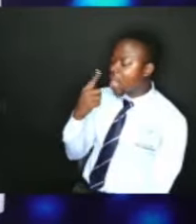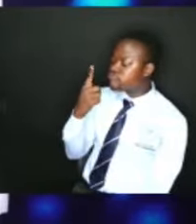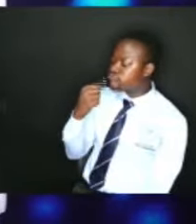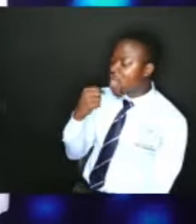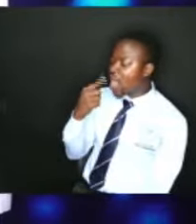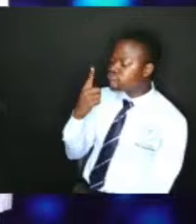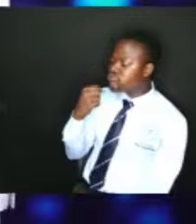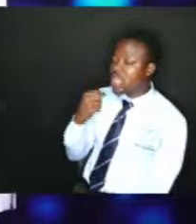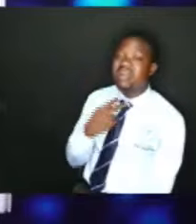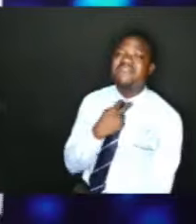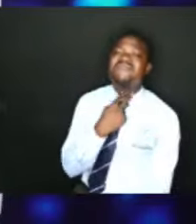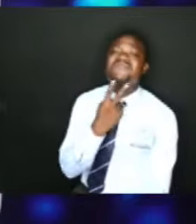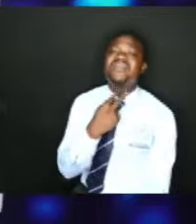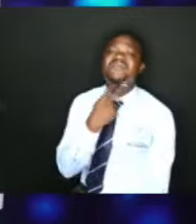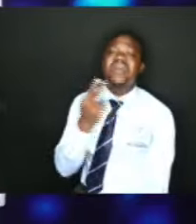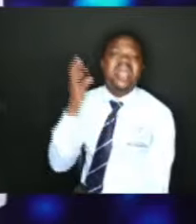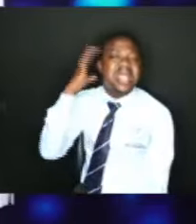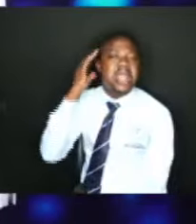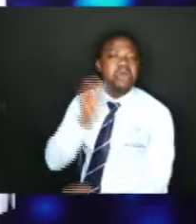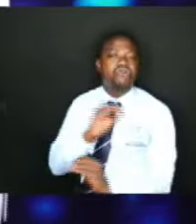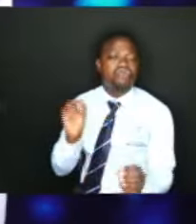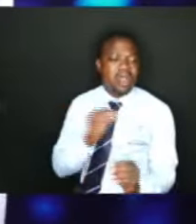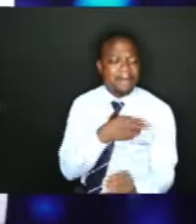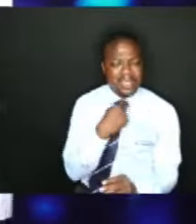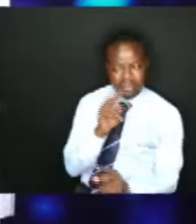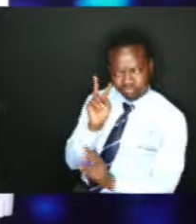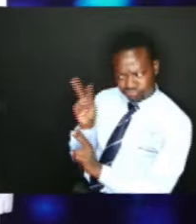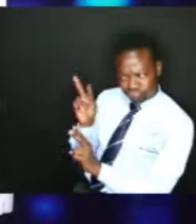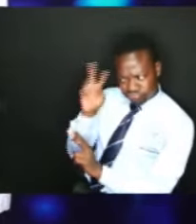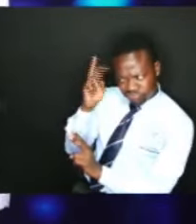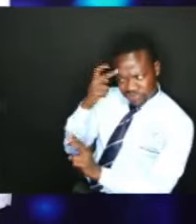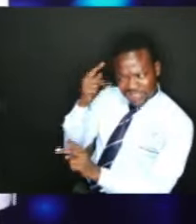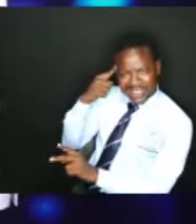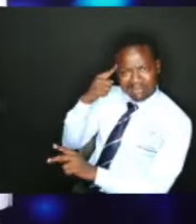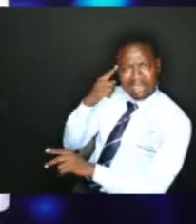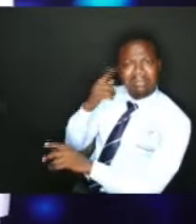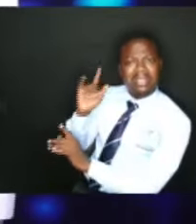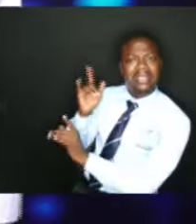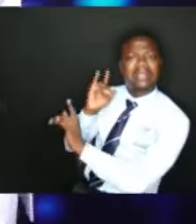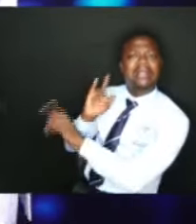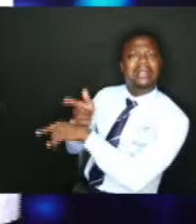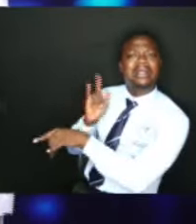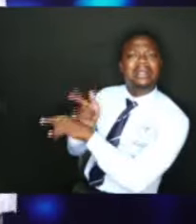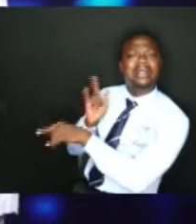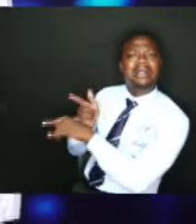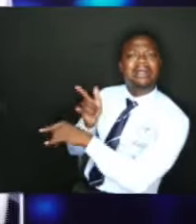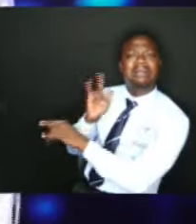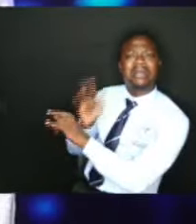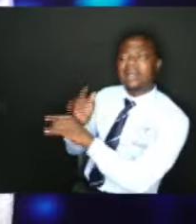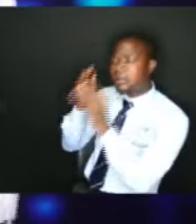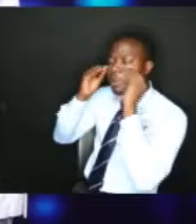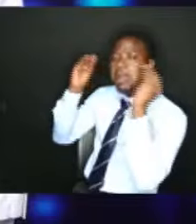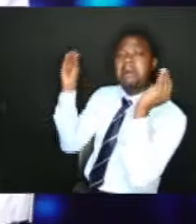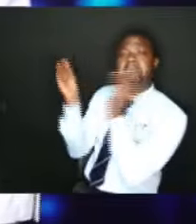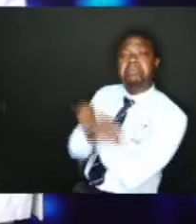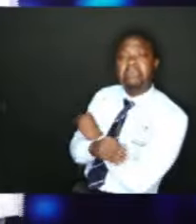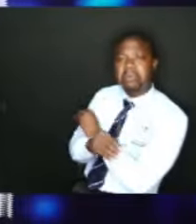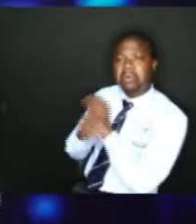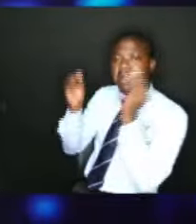na nunku ara na obesebese na ne nedie wonte enti elibu no se